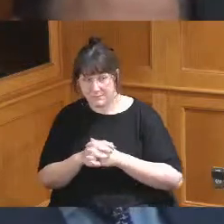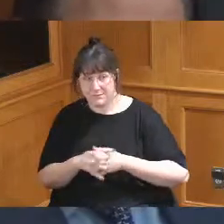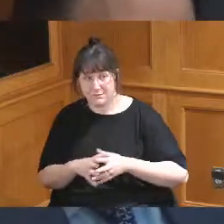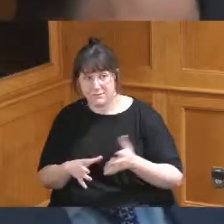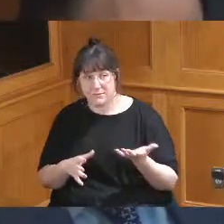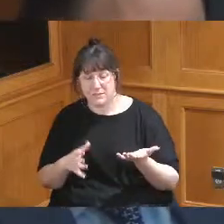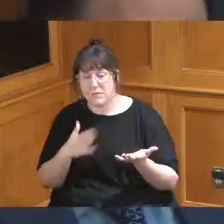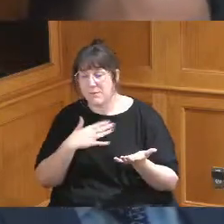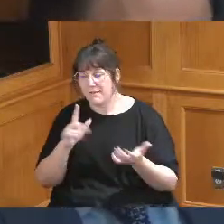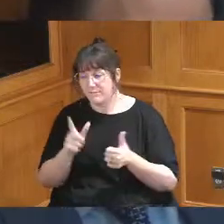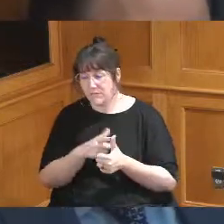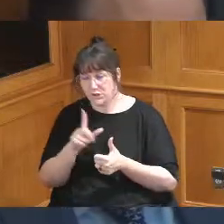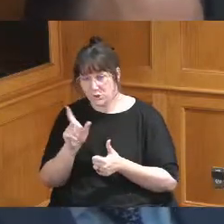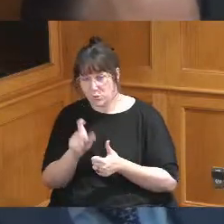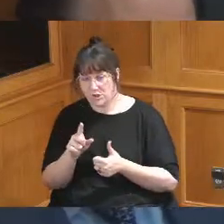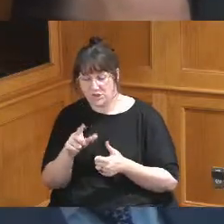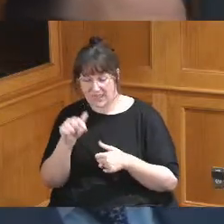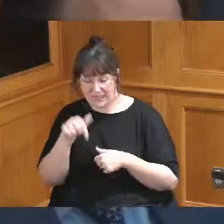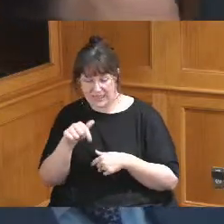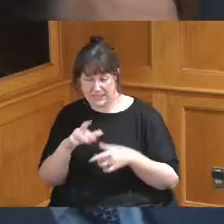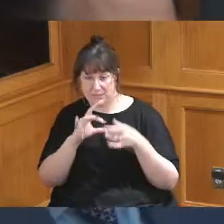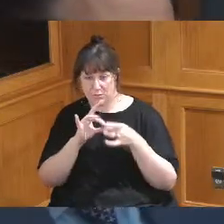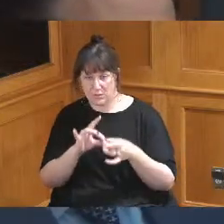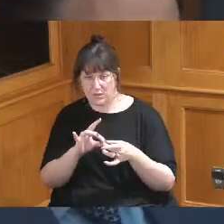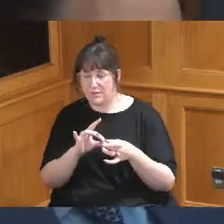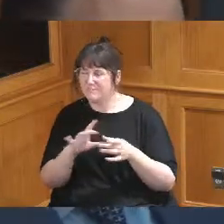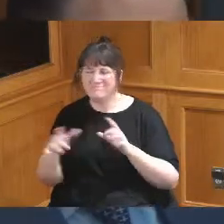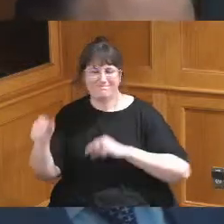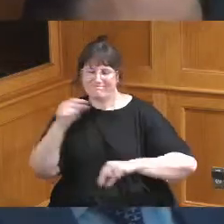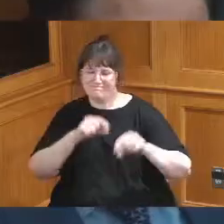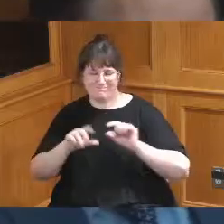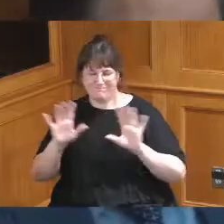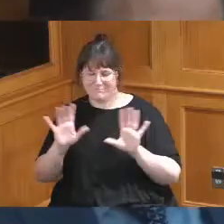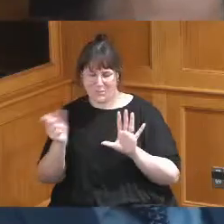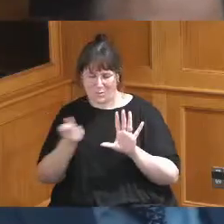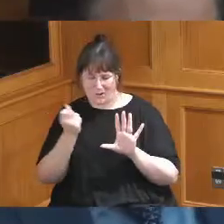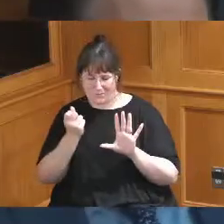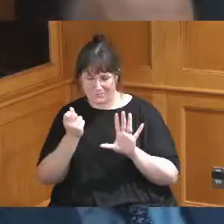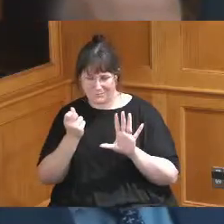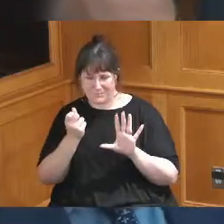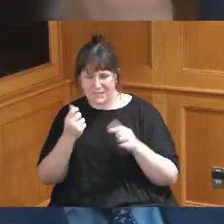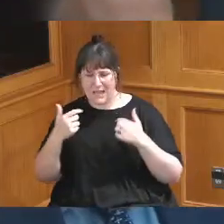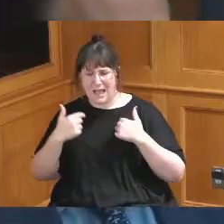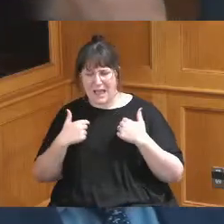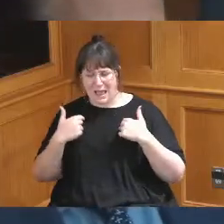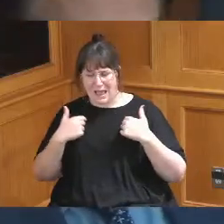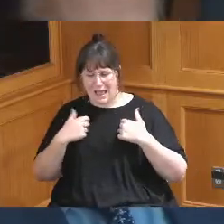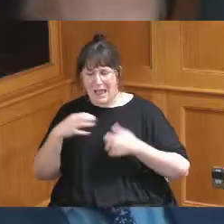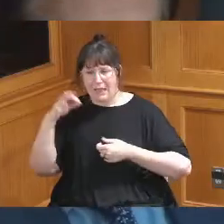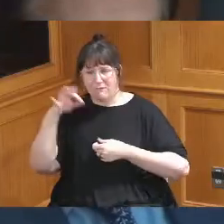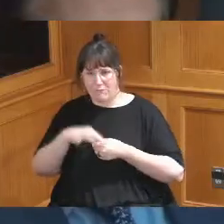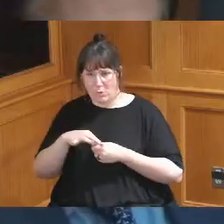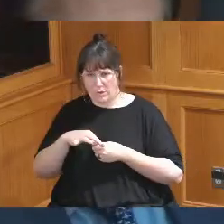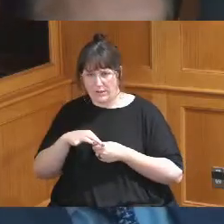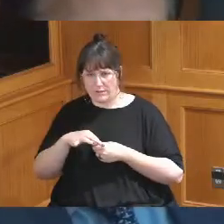My first question is, this is regarding, or let me step back. I voted